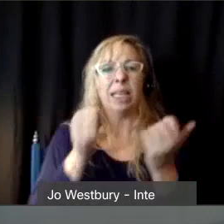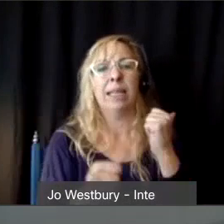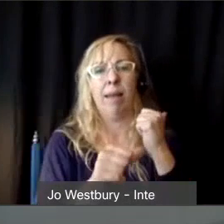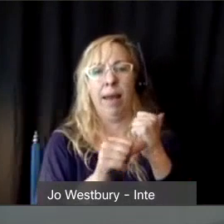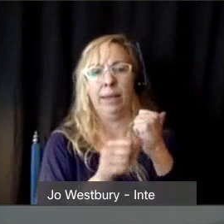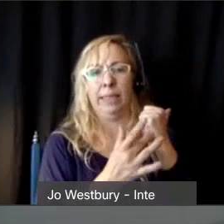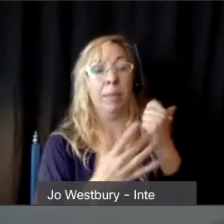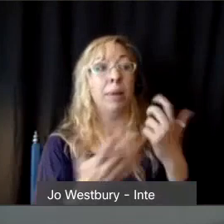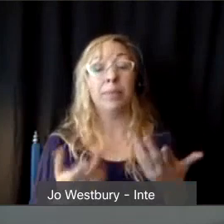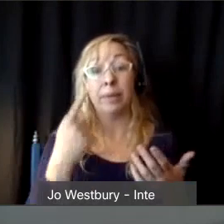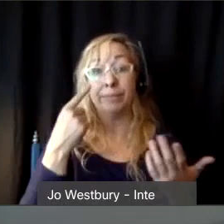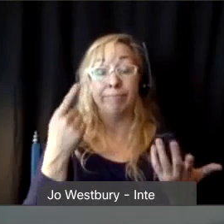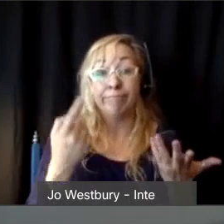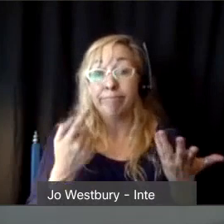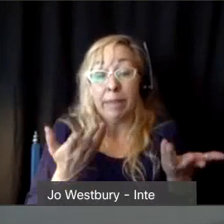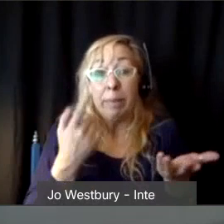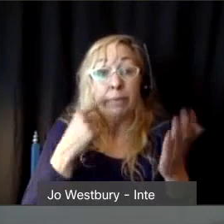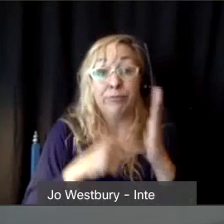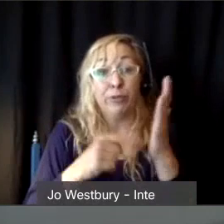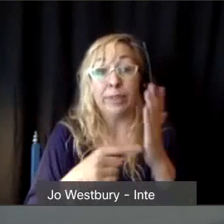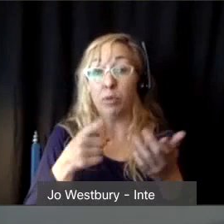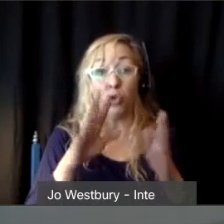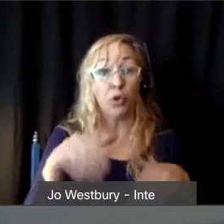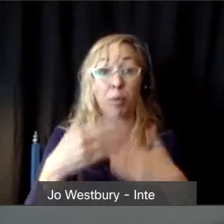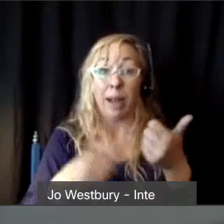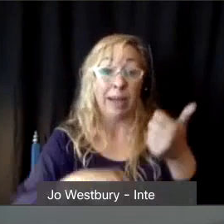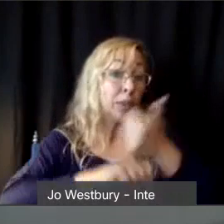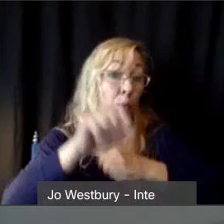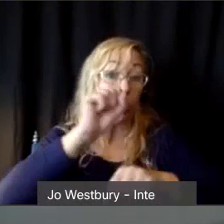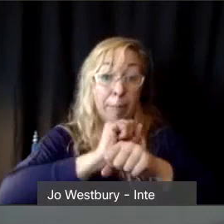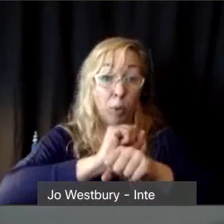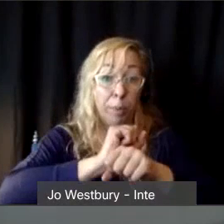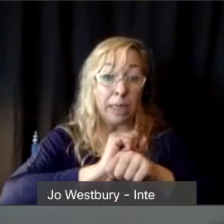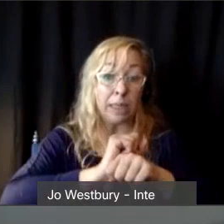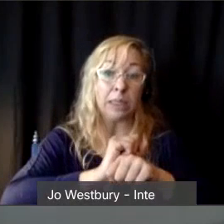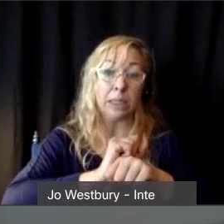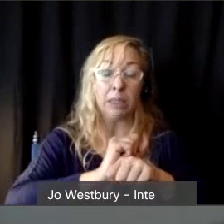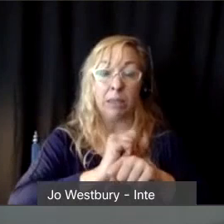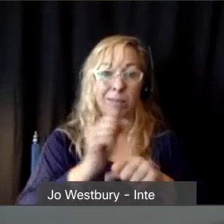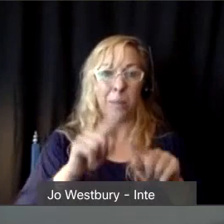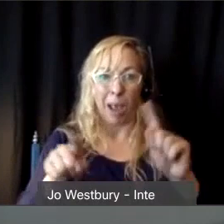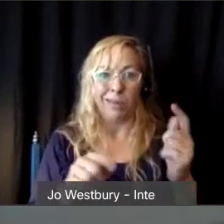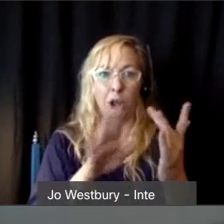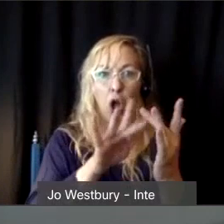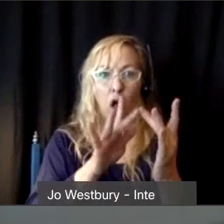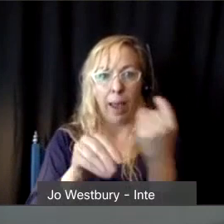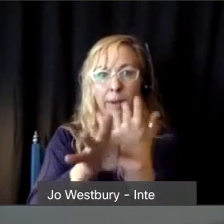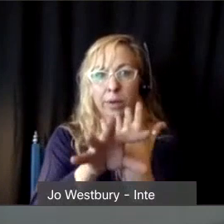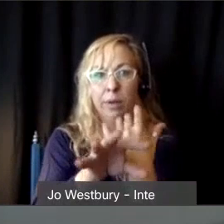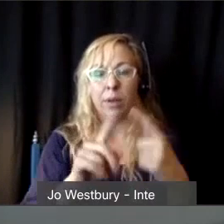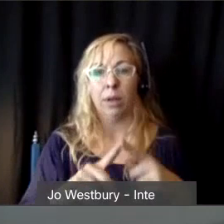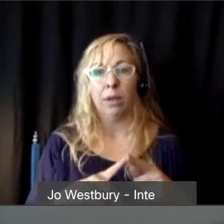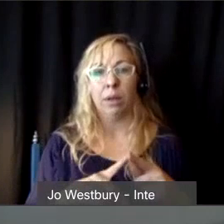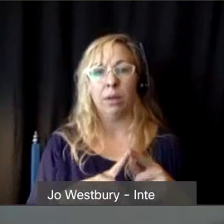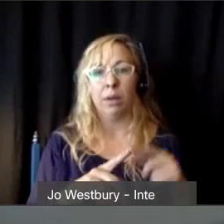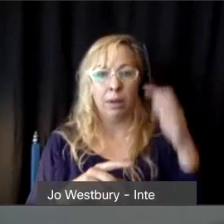be providing, for example, supported employment remotely. And, that the